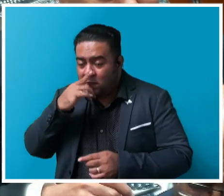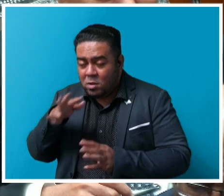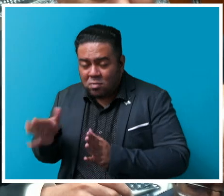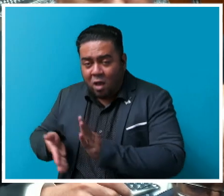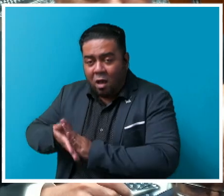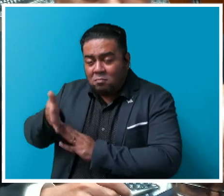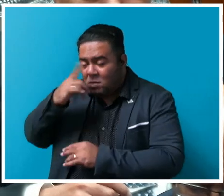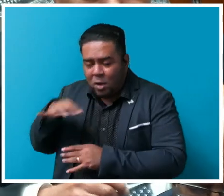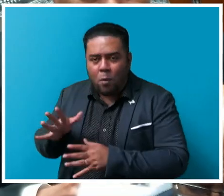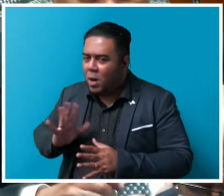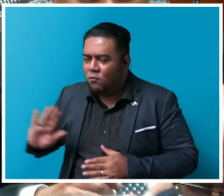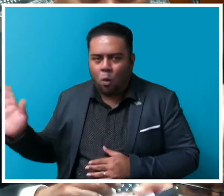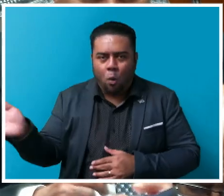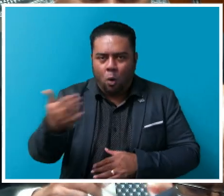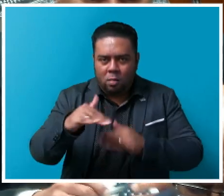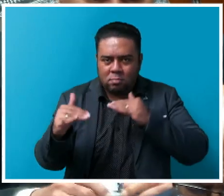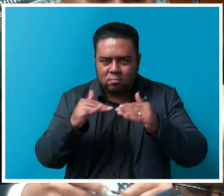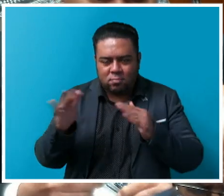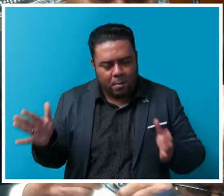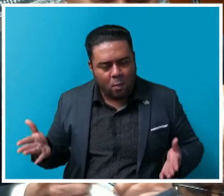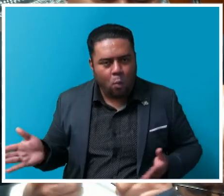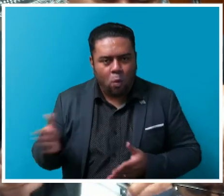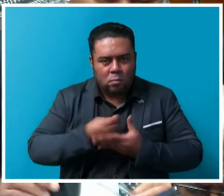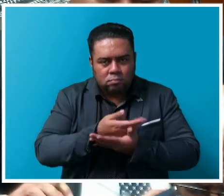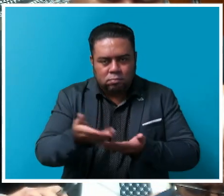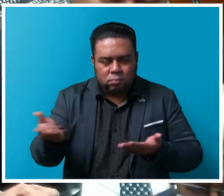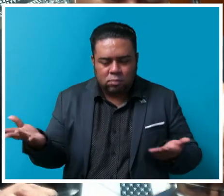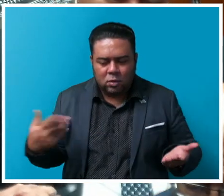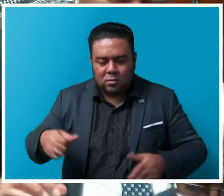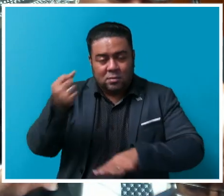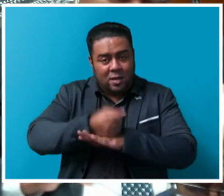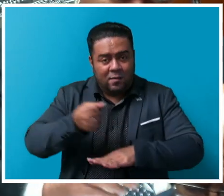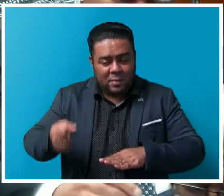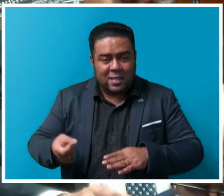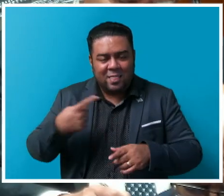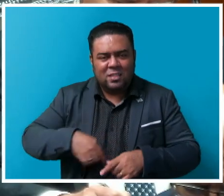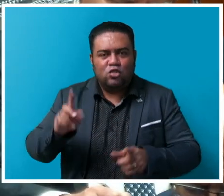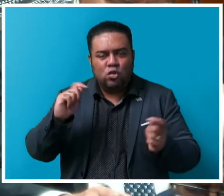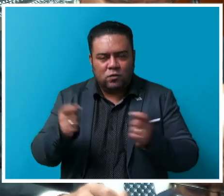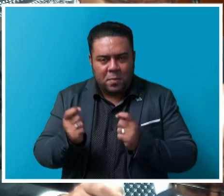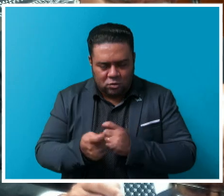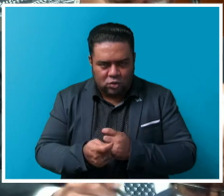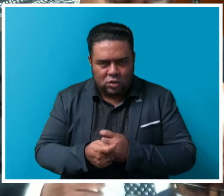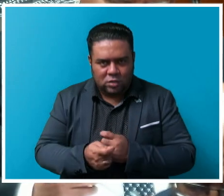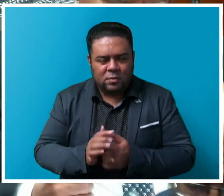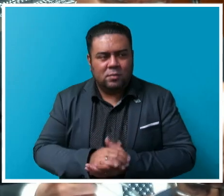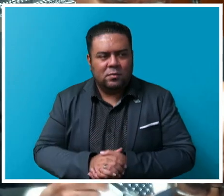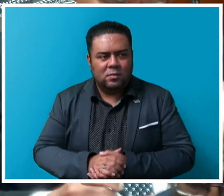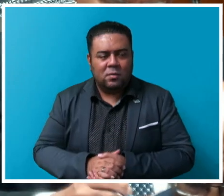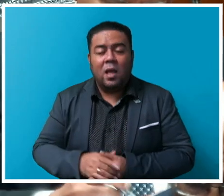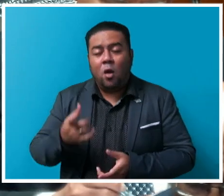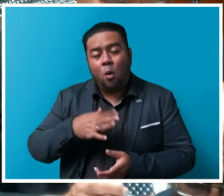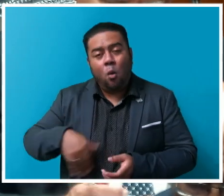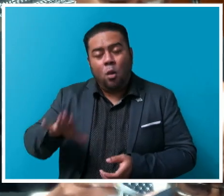but for every Fijian. This is not just governance, this is transformation, Honorable Speaker. Our